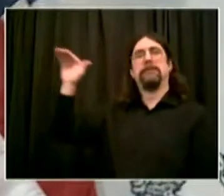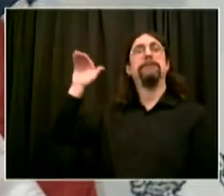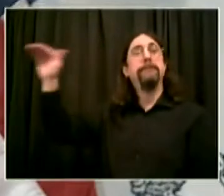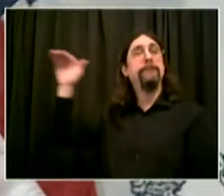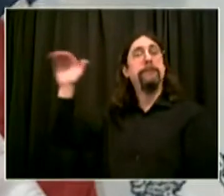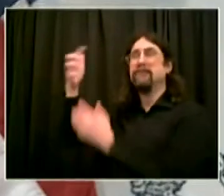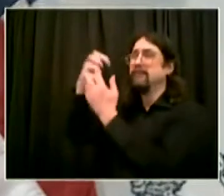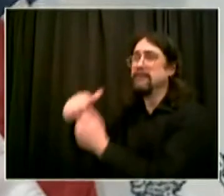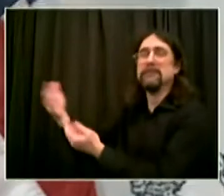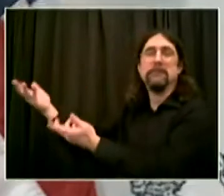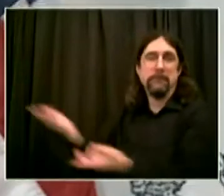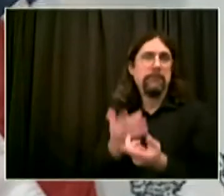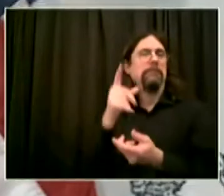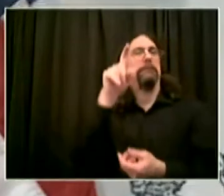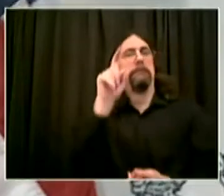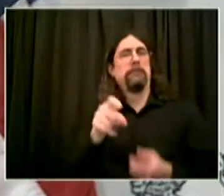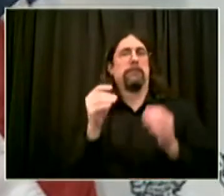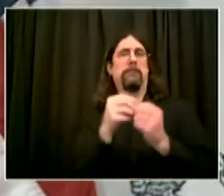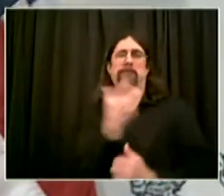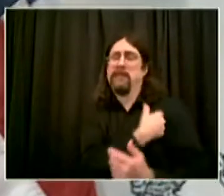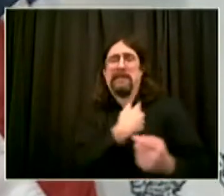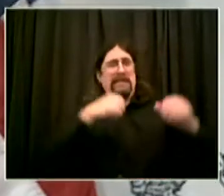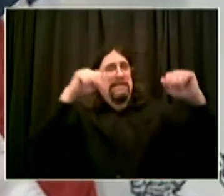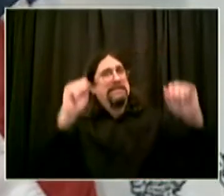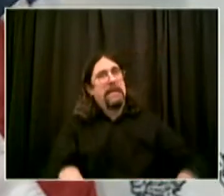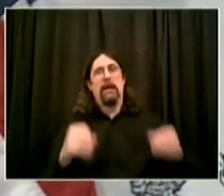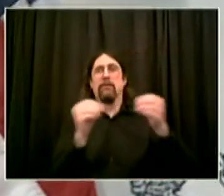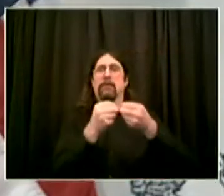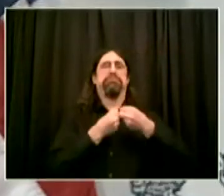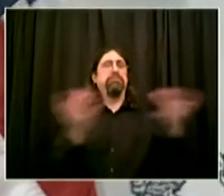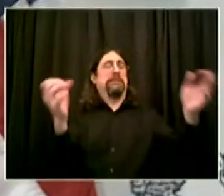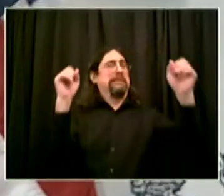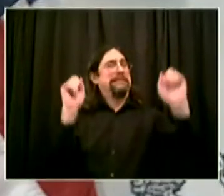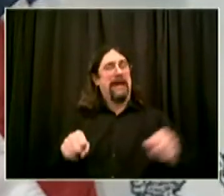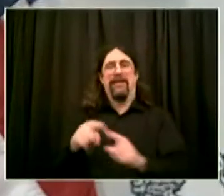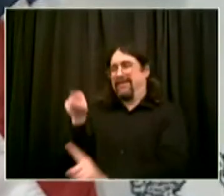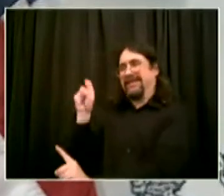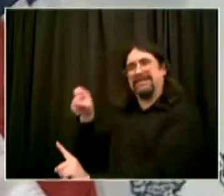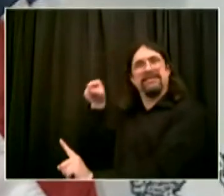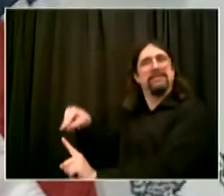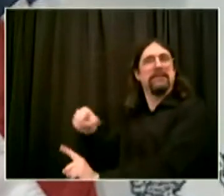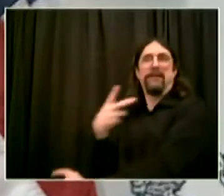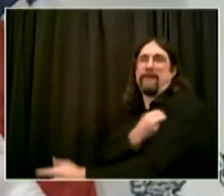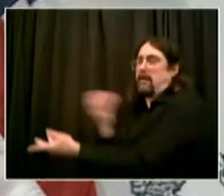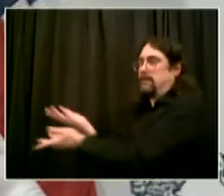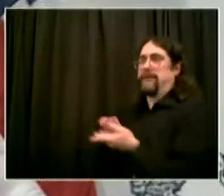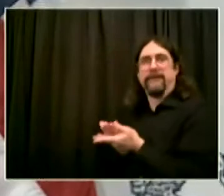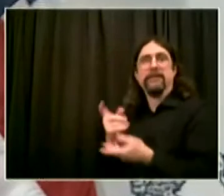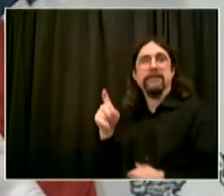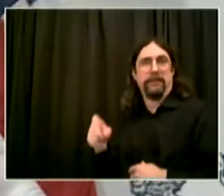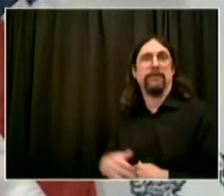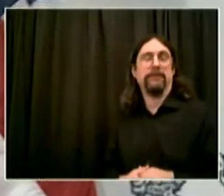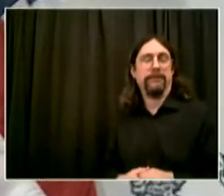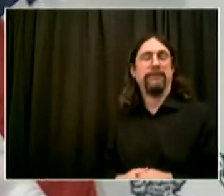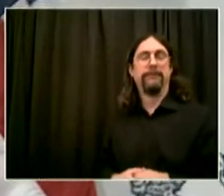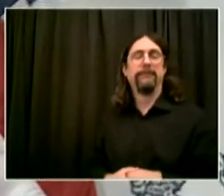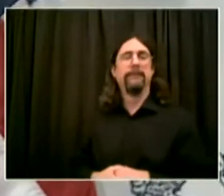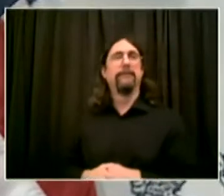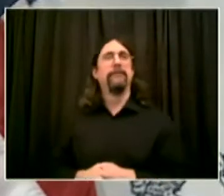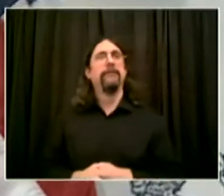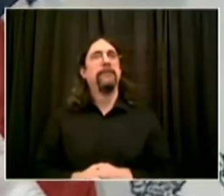apart for long-term care facilities. Clearly, some of that vaccine wasn't being used in the here and now, whether it was folks not being